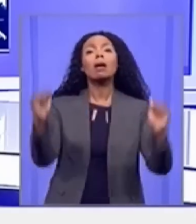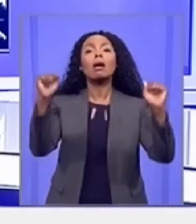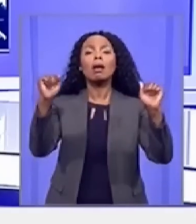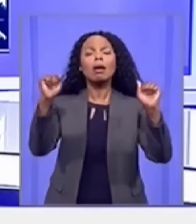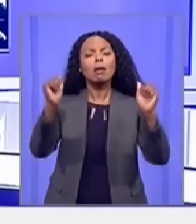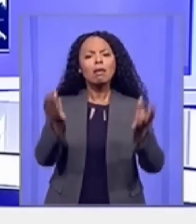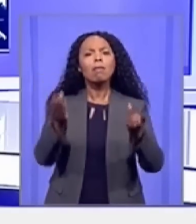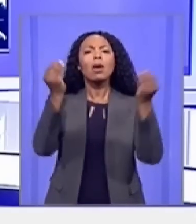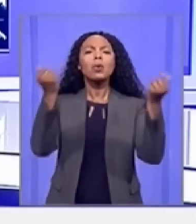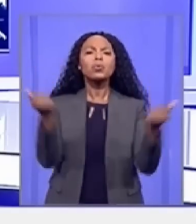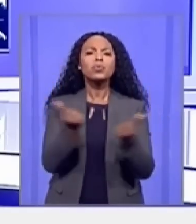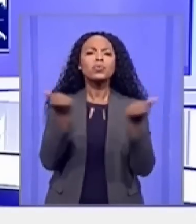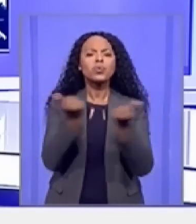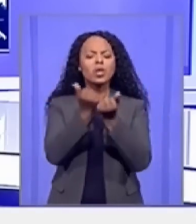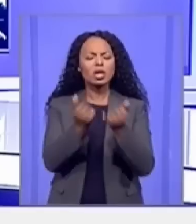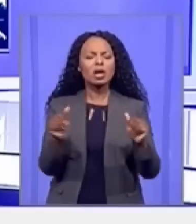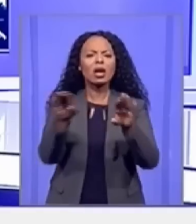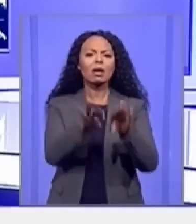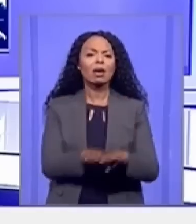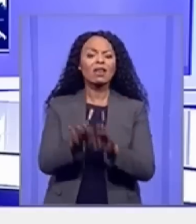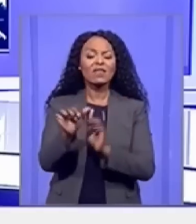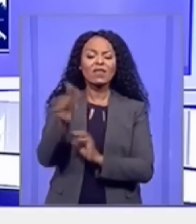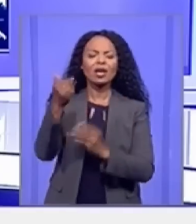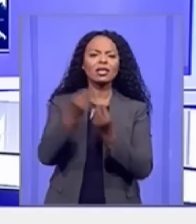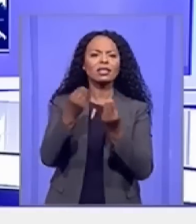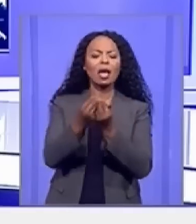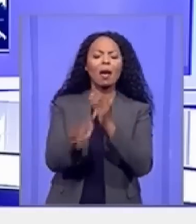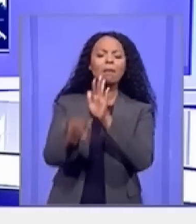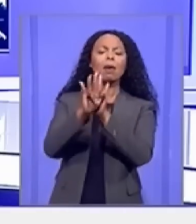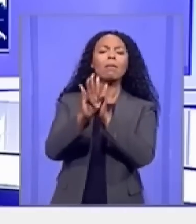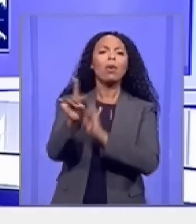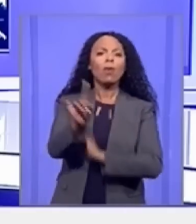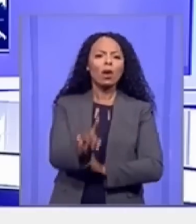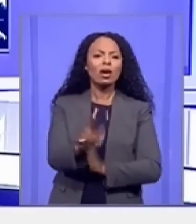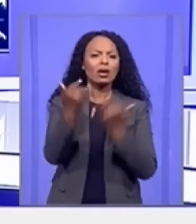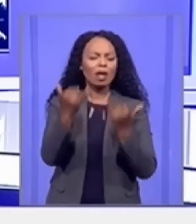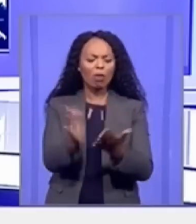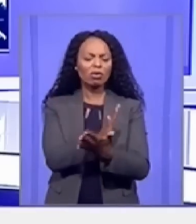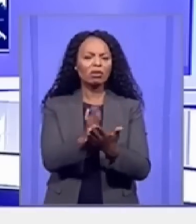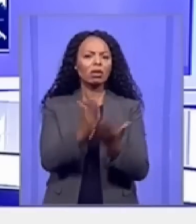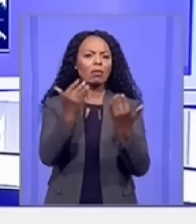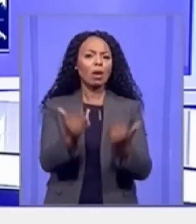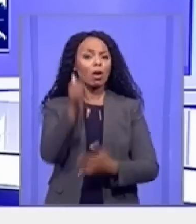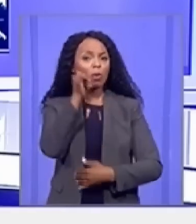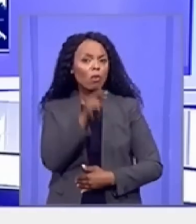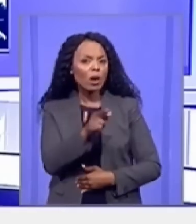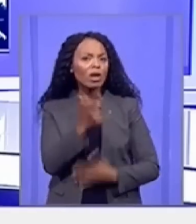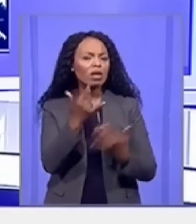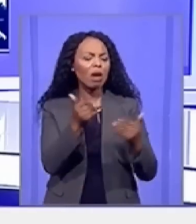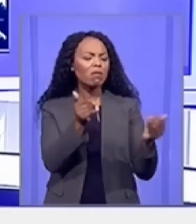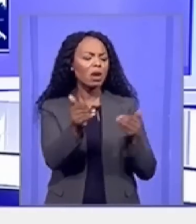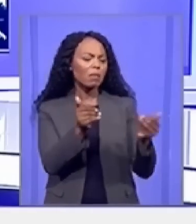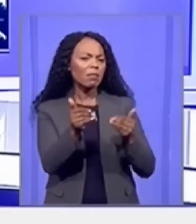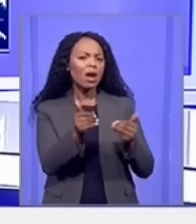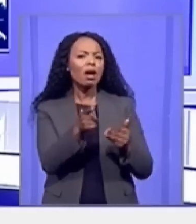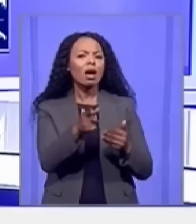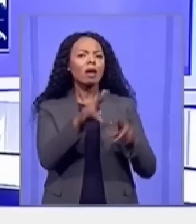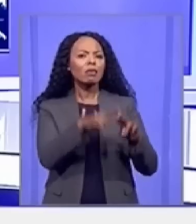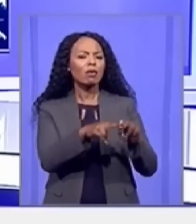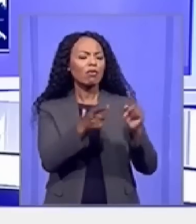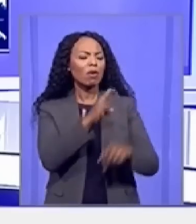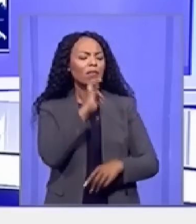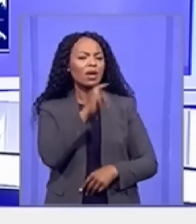nngwe dintho tsa pele tse ileng tsa hlokomeleha ke hore re tlo sebetsa le batho ba neng ba ntse ba ena le taolong ya marena